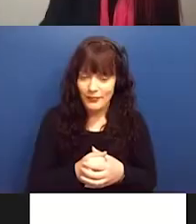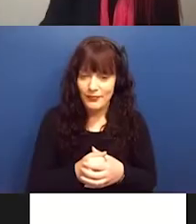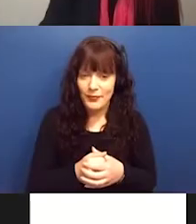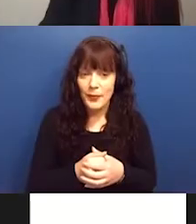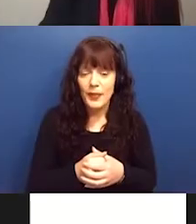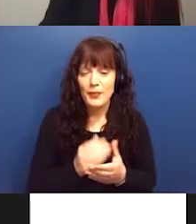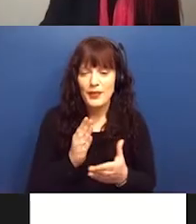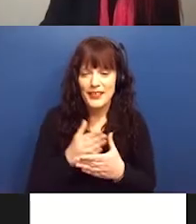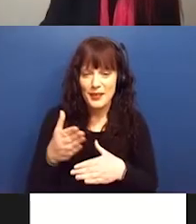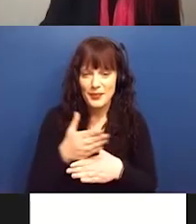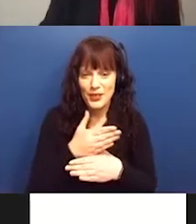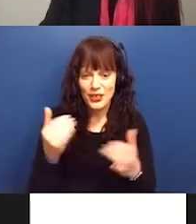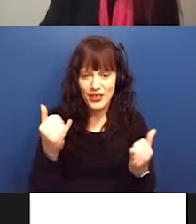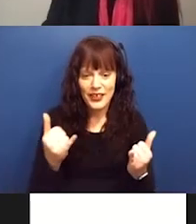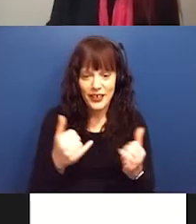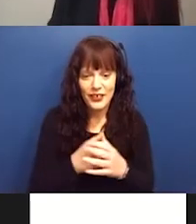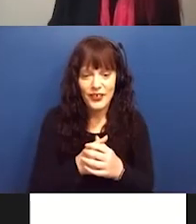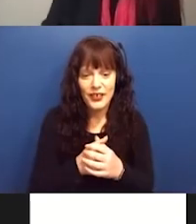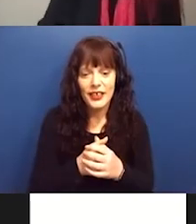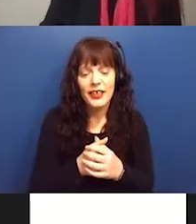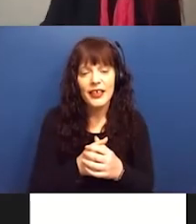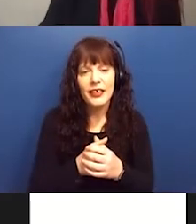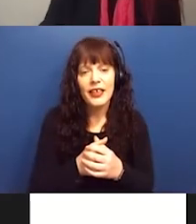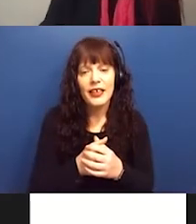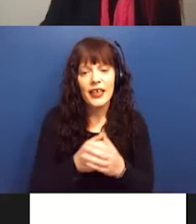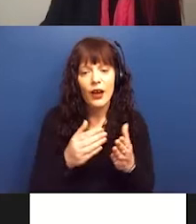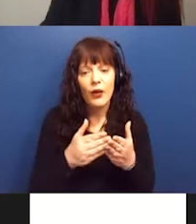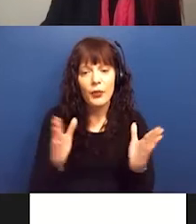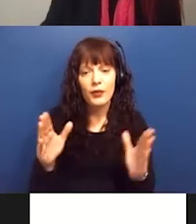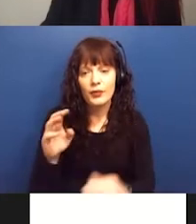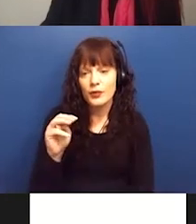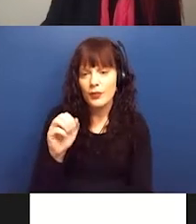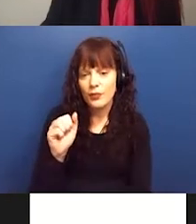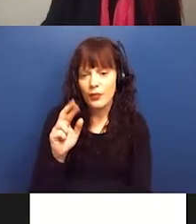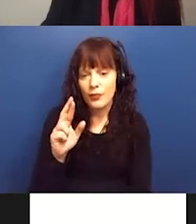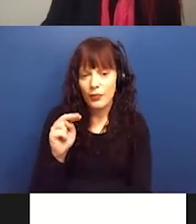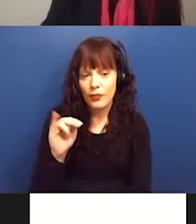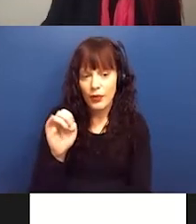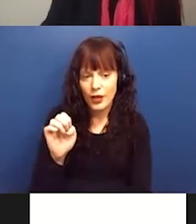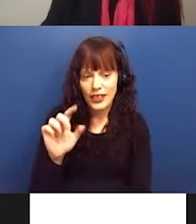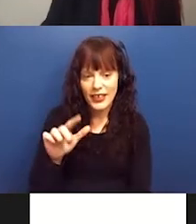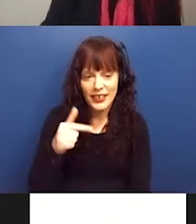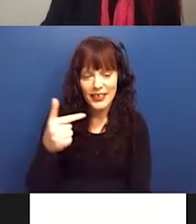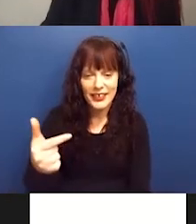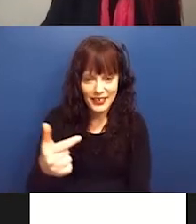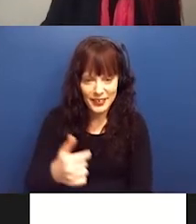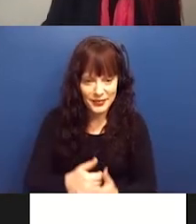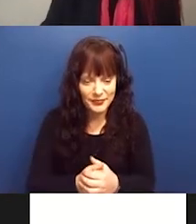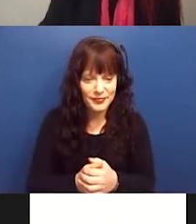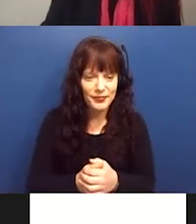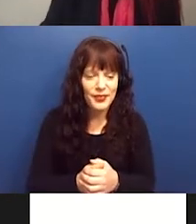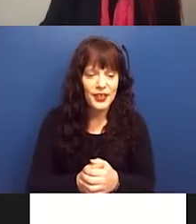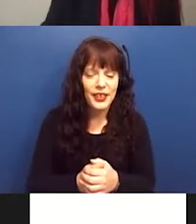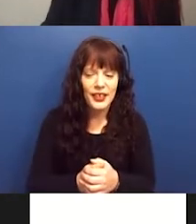sharing, and I will now open it up to Marni to be our first presenter. Let me